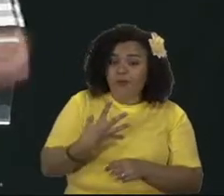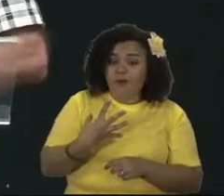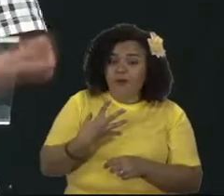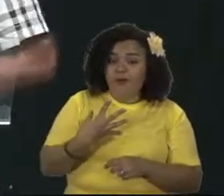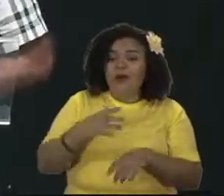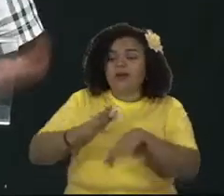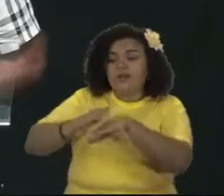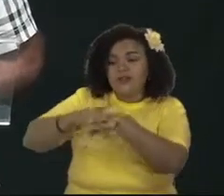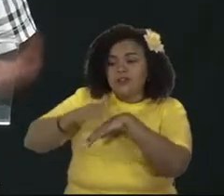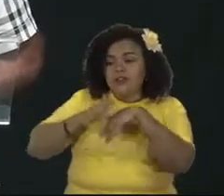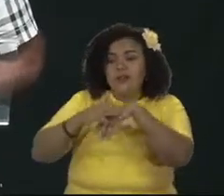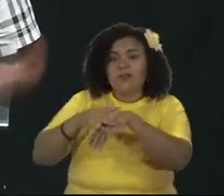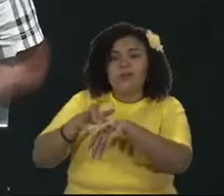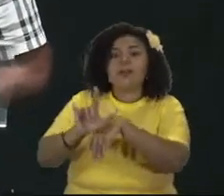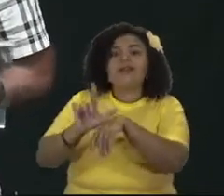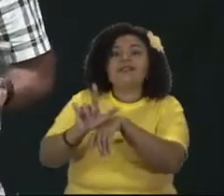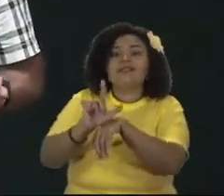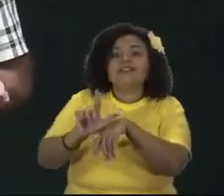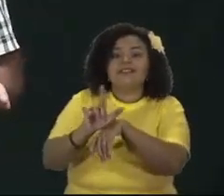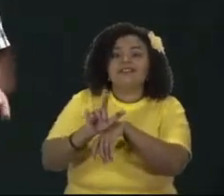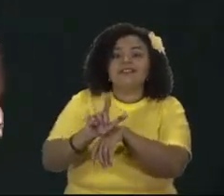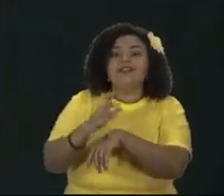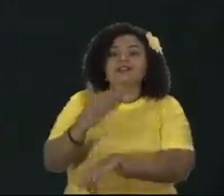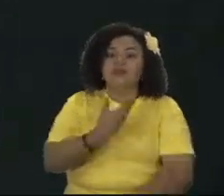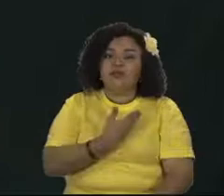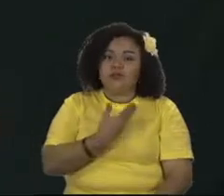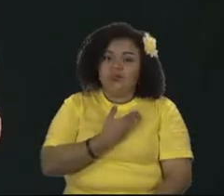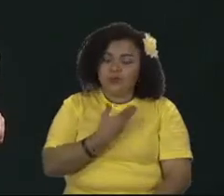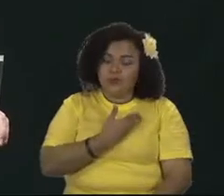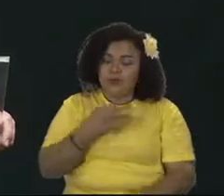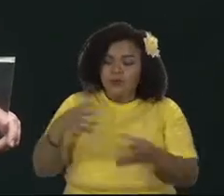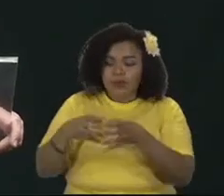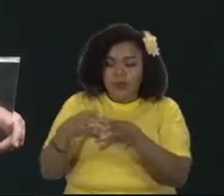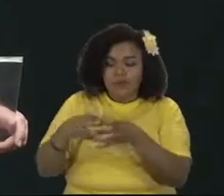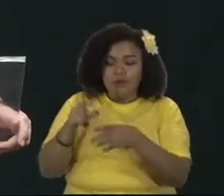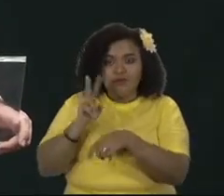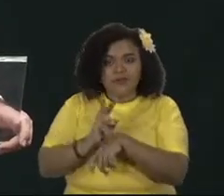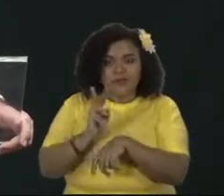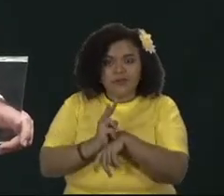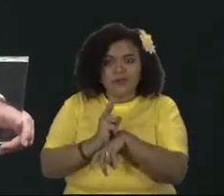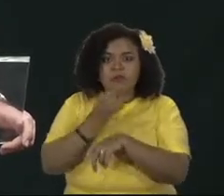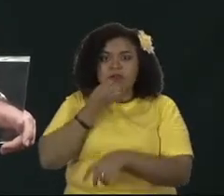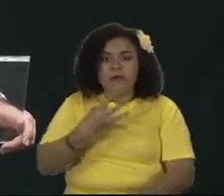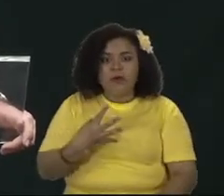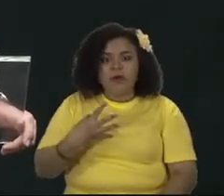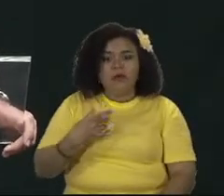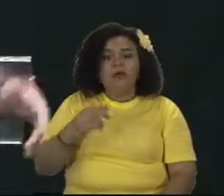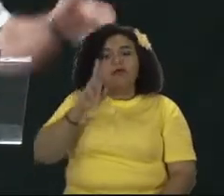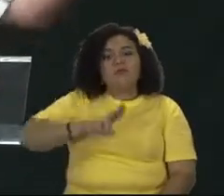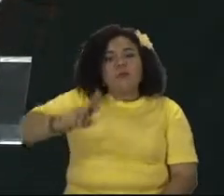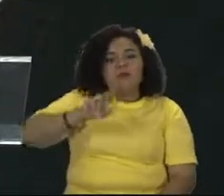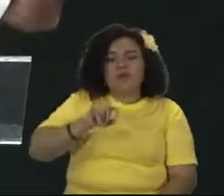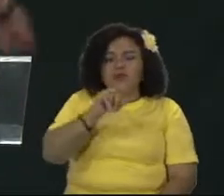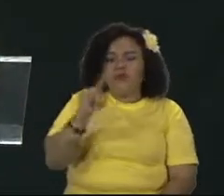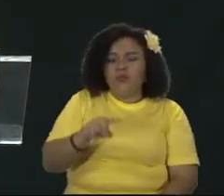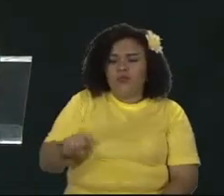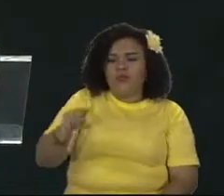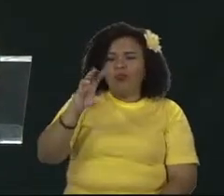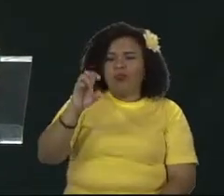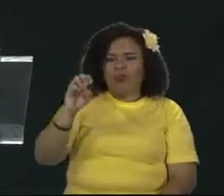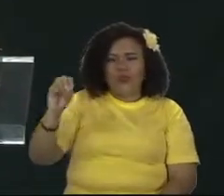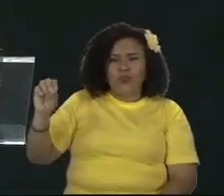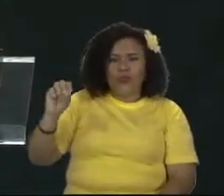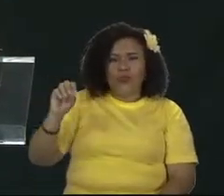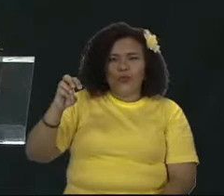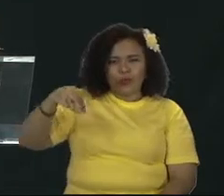of friendship group through the internet. And who knows, many churches